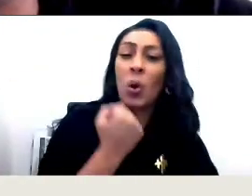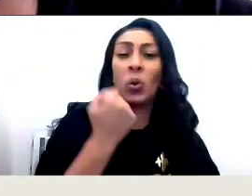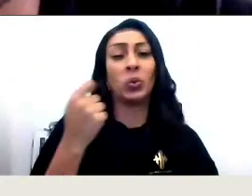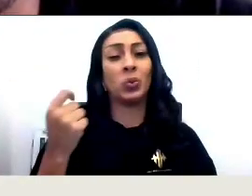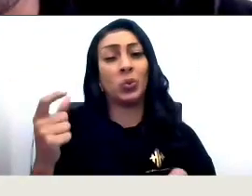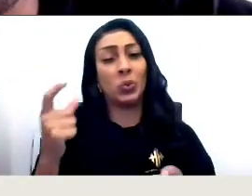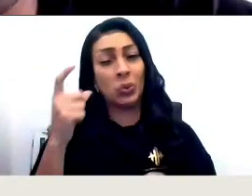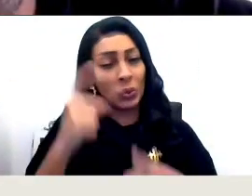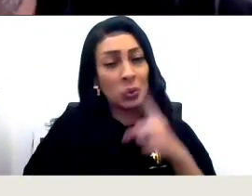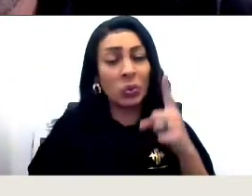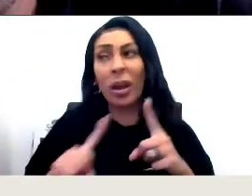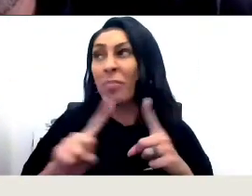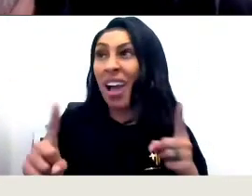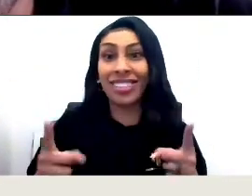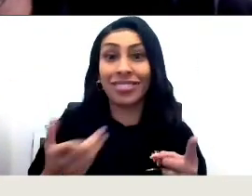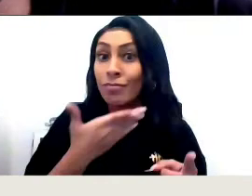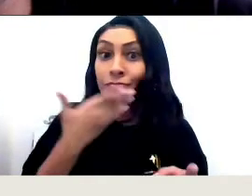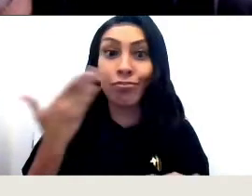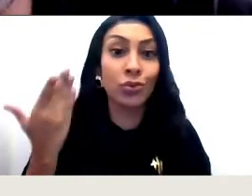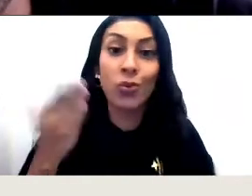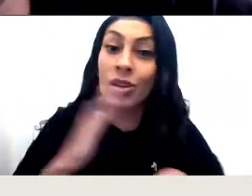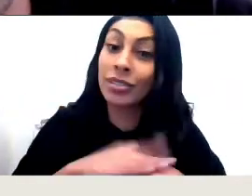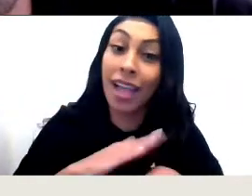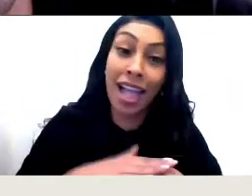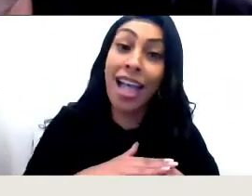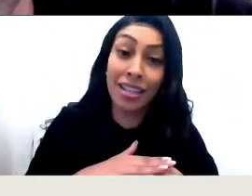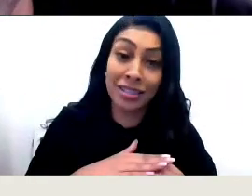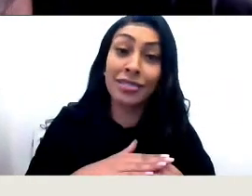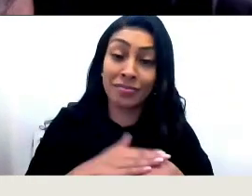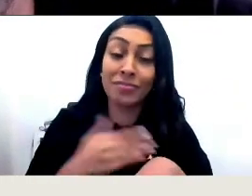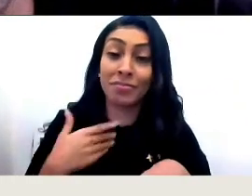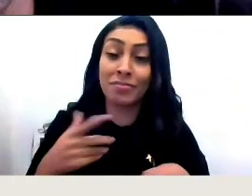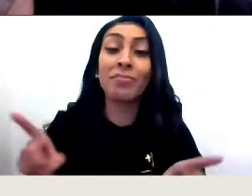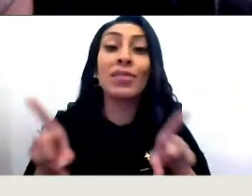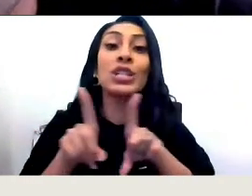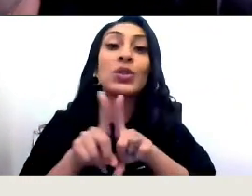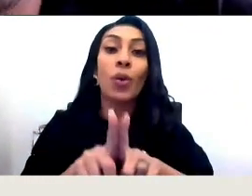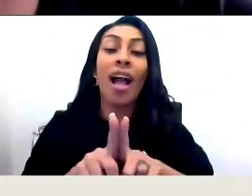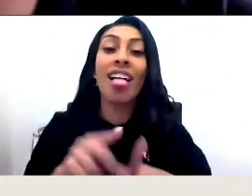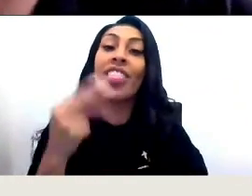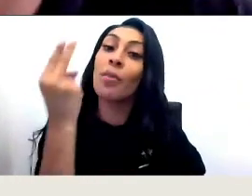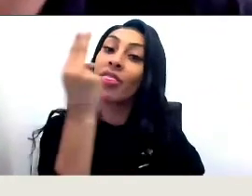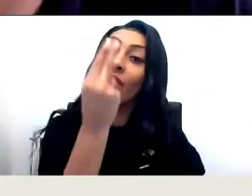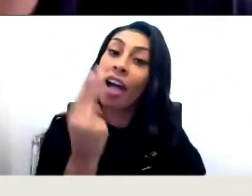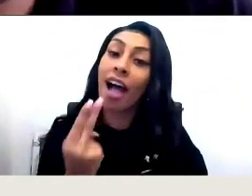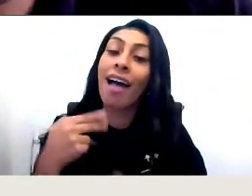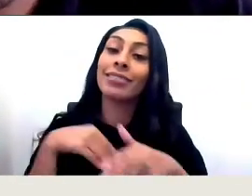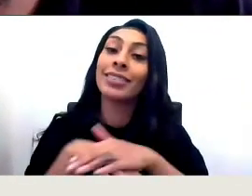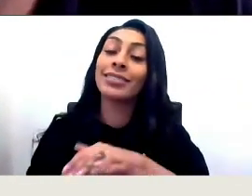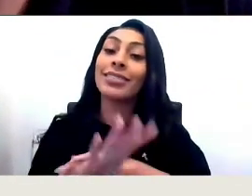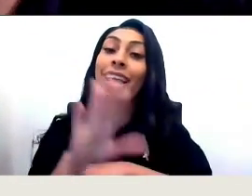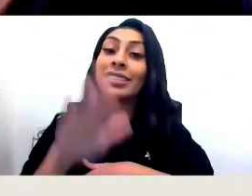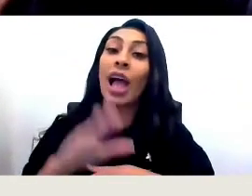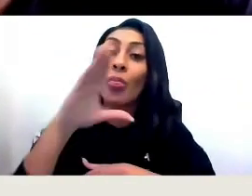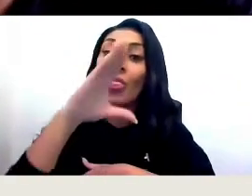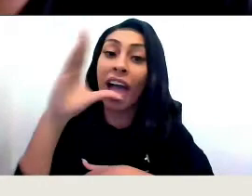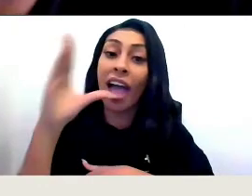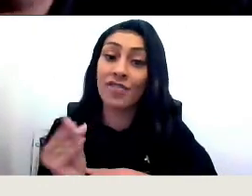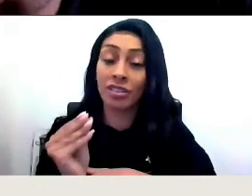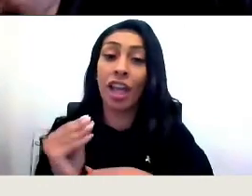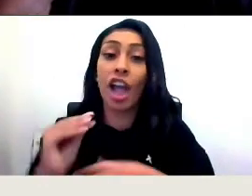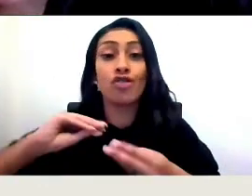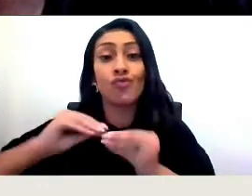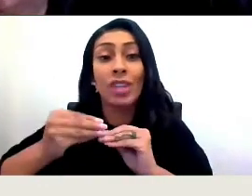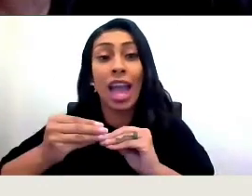never had the time to do them. So we got together with some of the artists in South Africa and we created an organization,